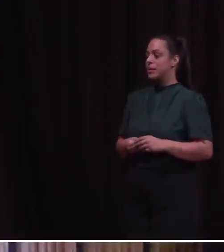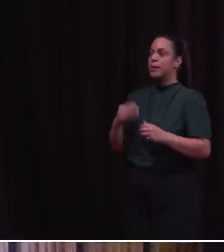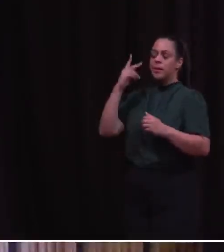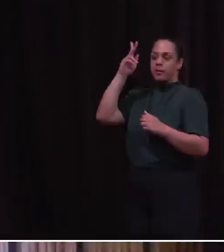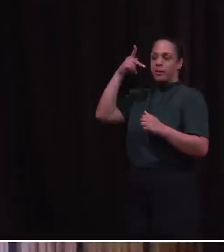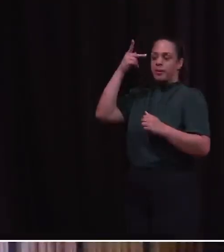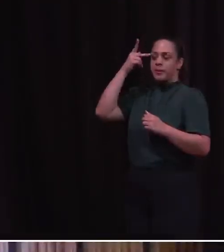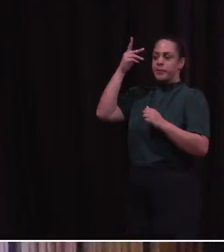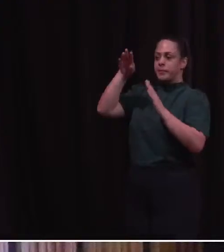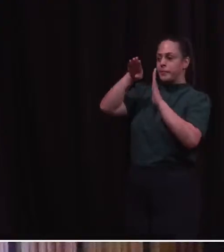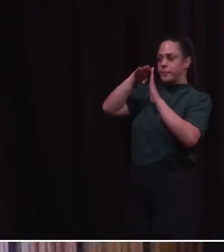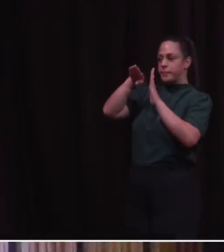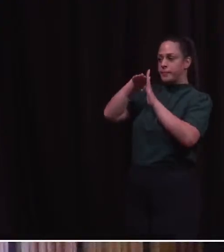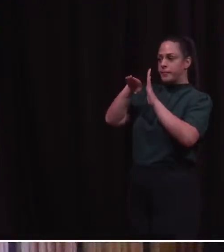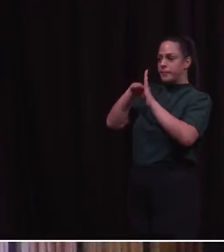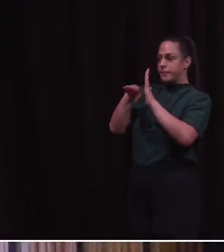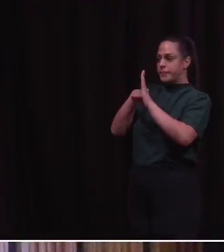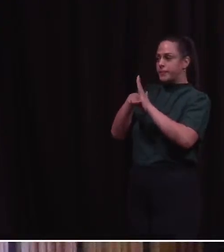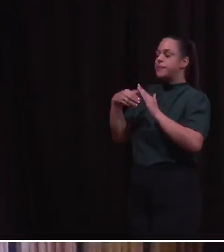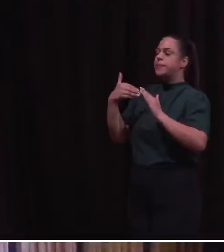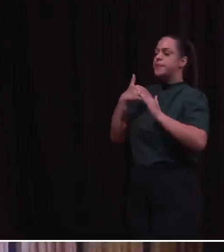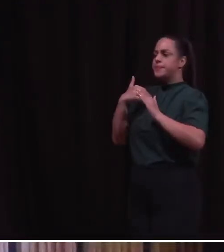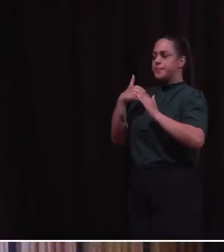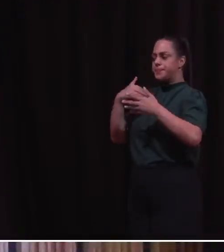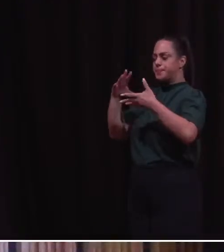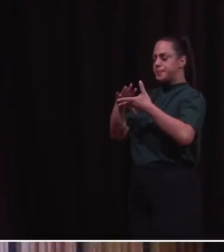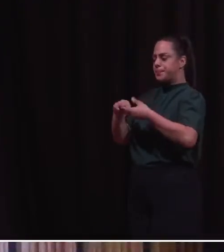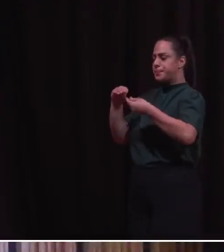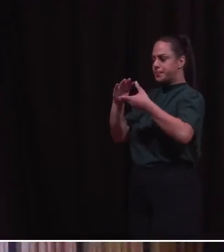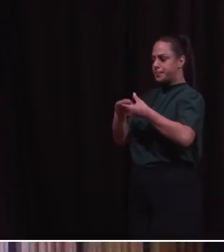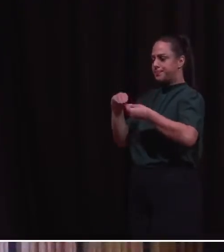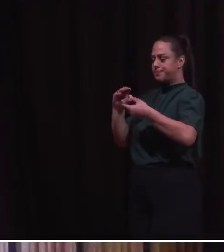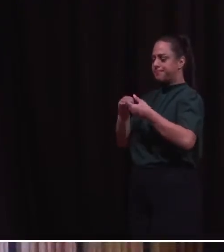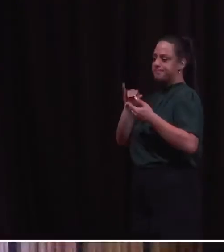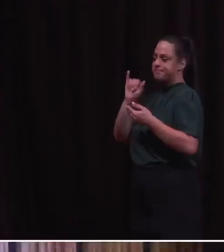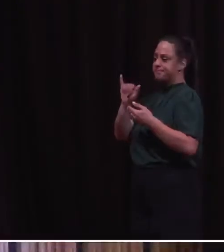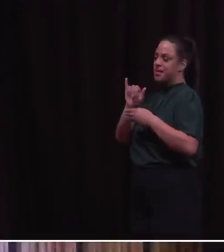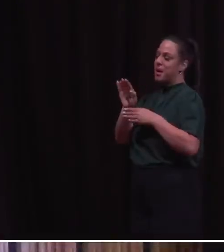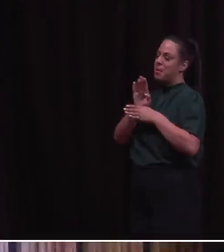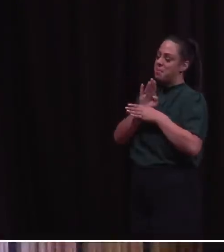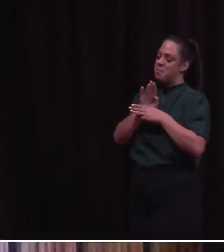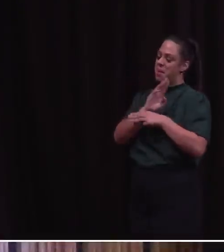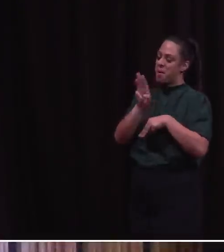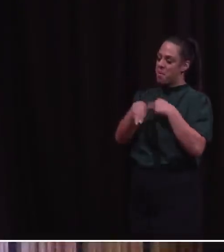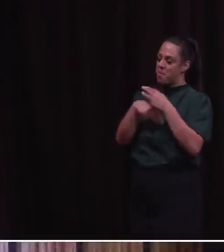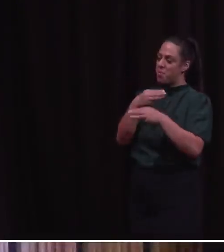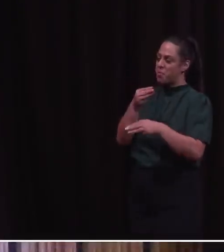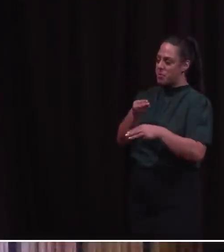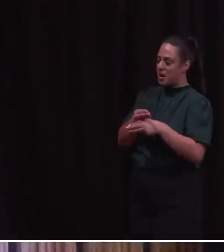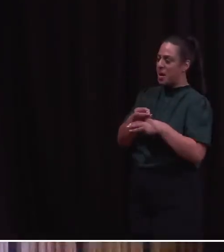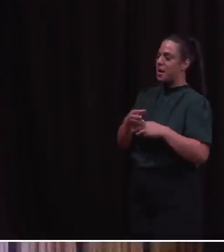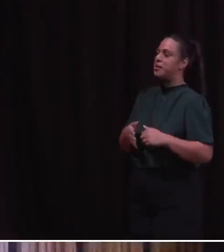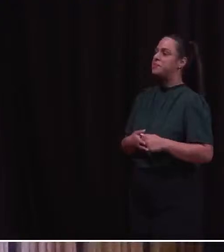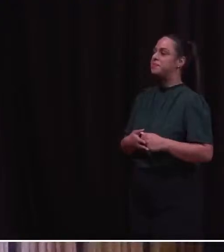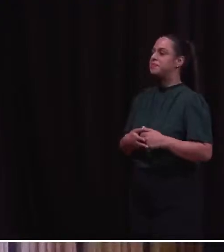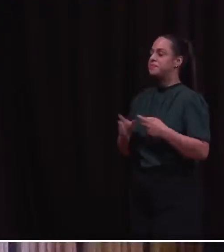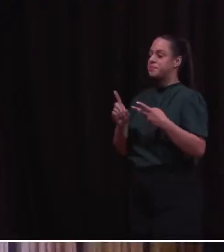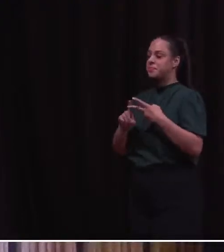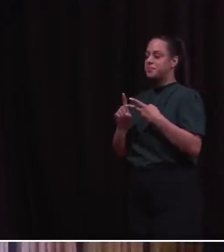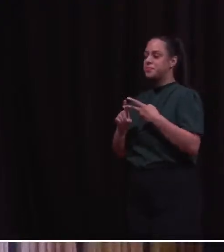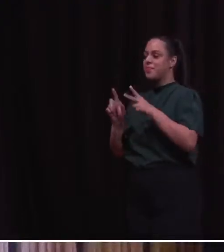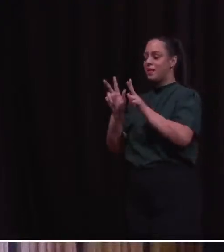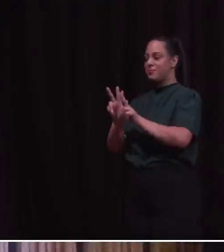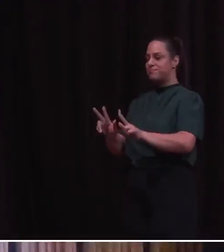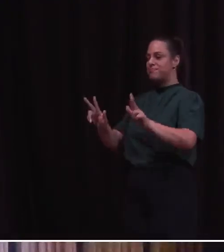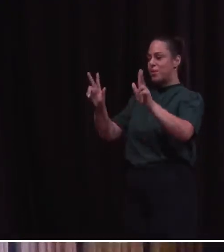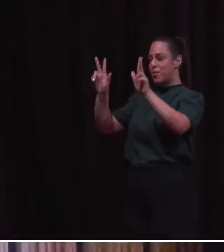World Bank, whether we want to respond when there's a conflict and so many